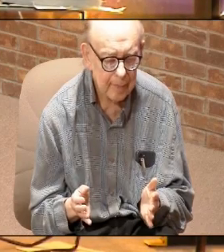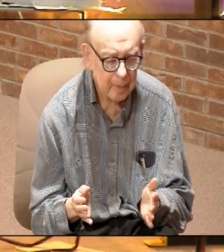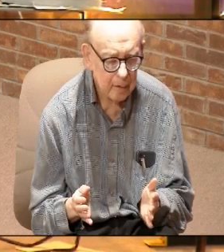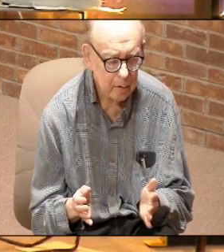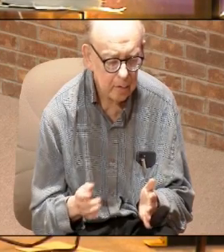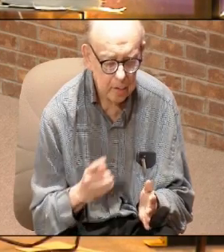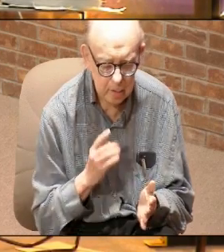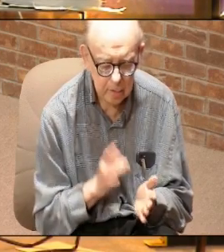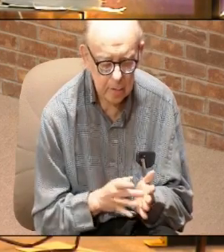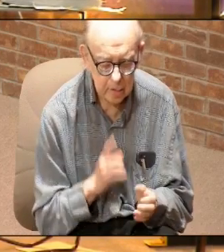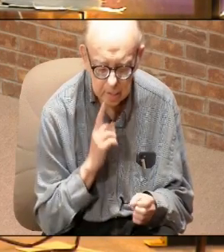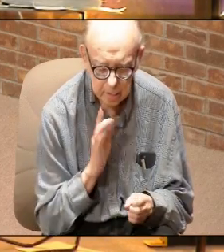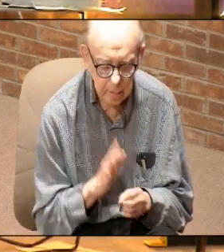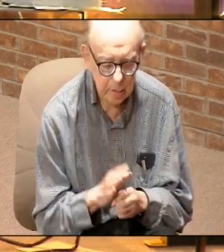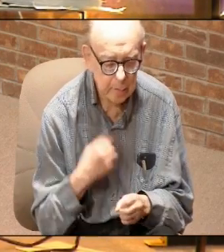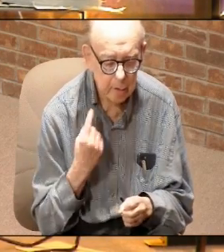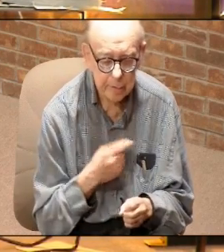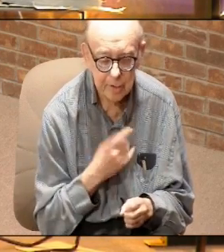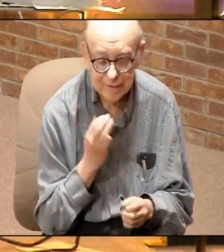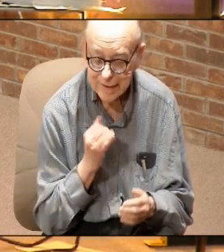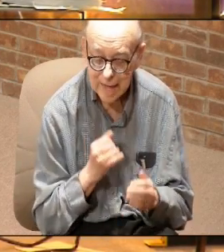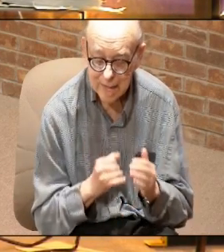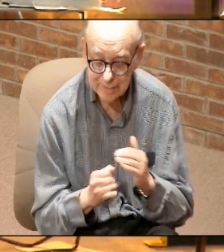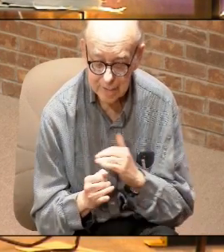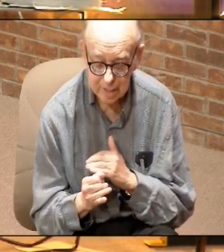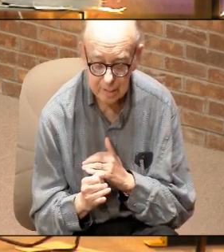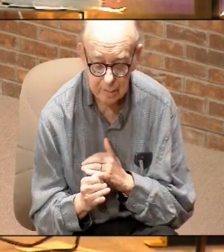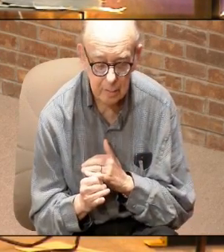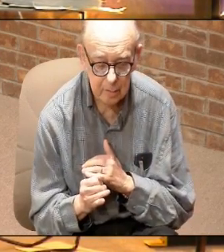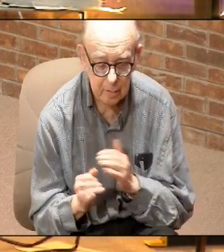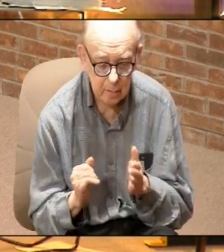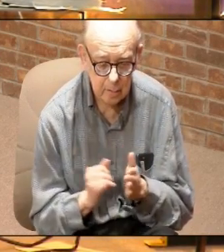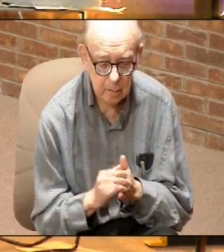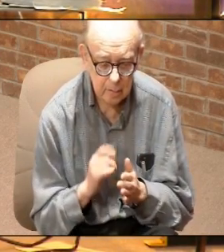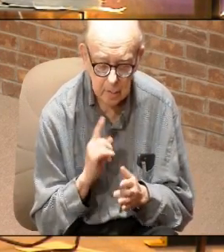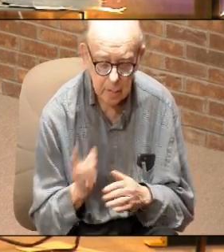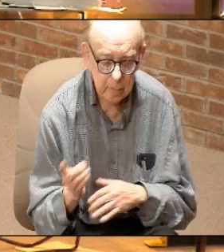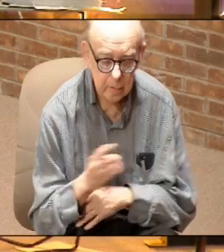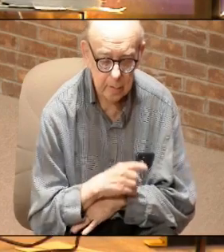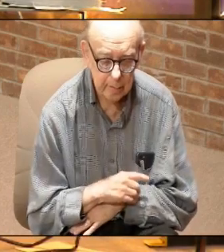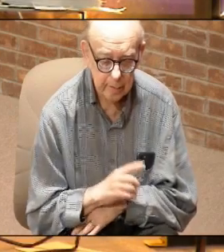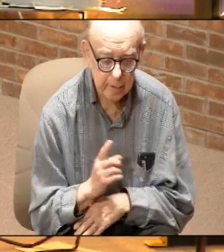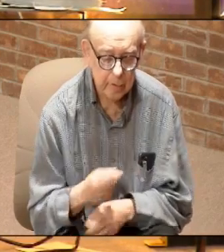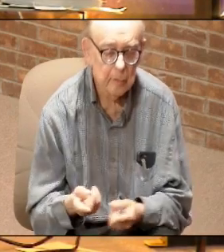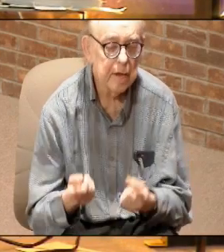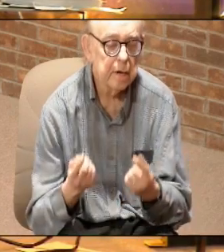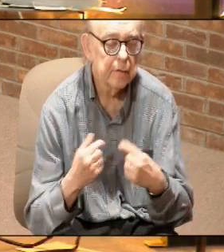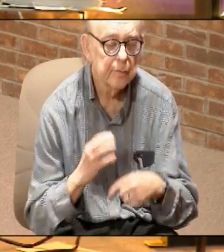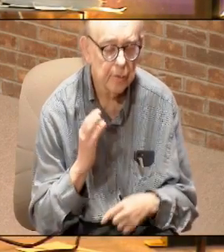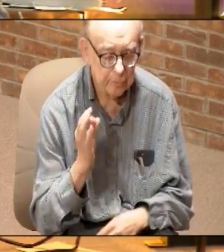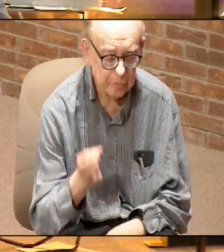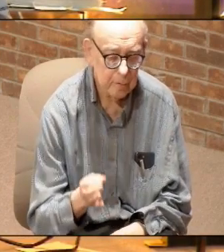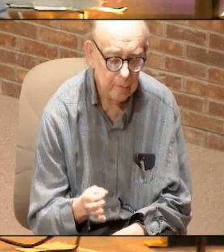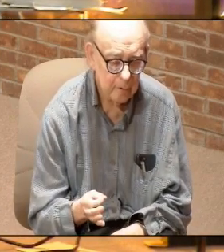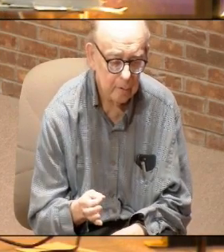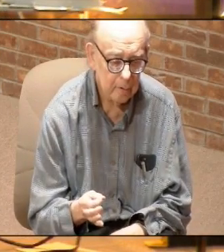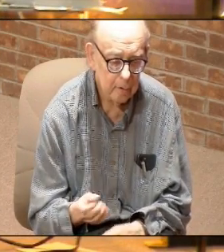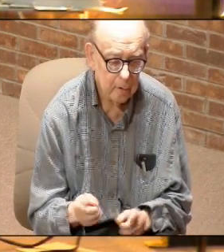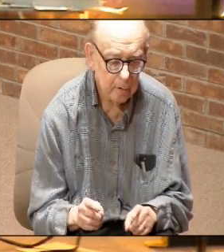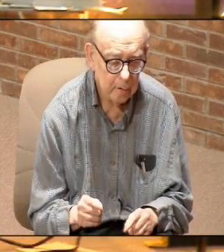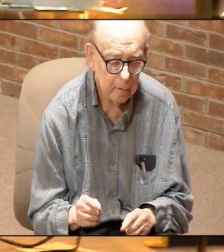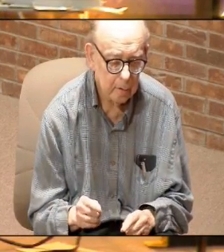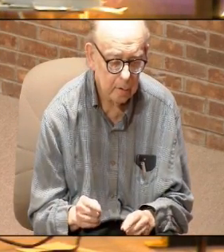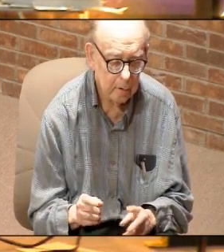he promised us in Isaiah that there was a day that was coming when